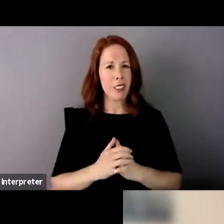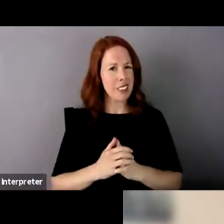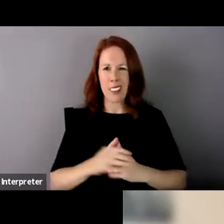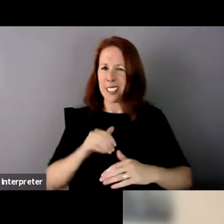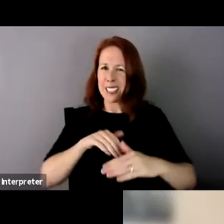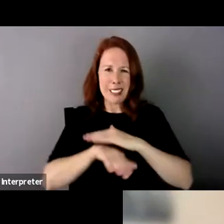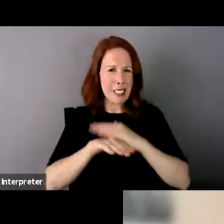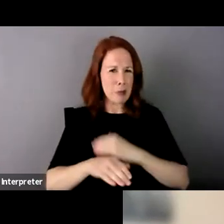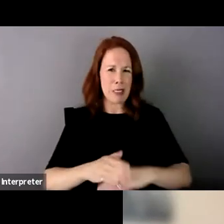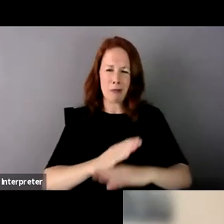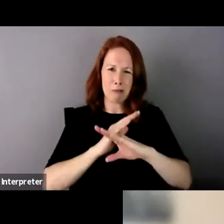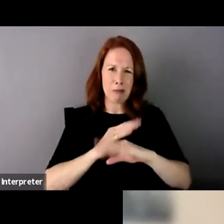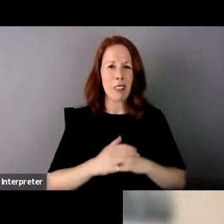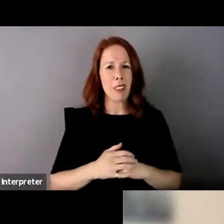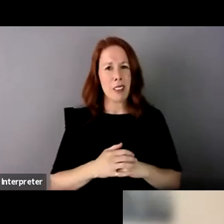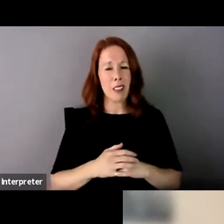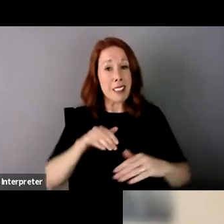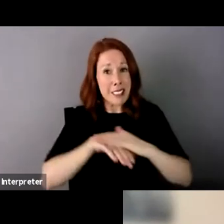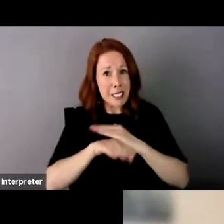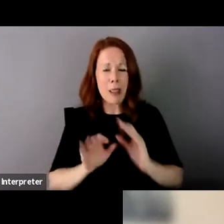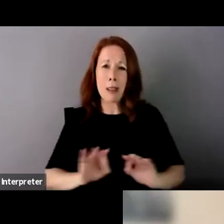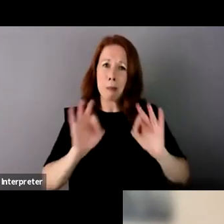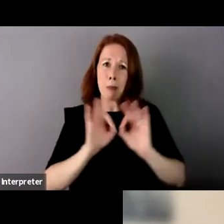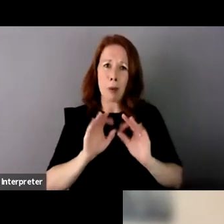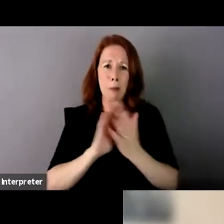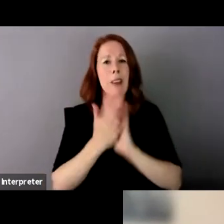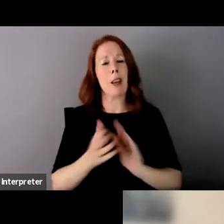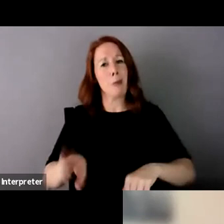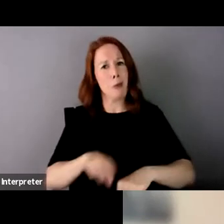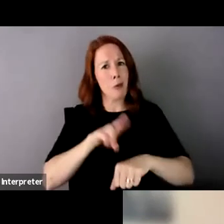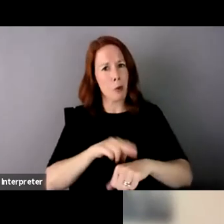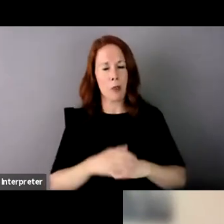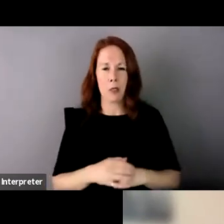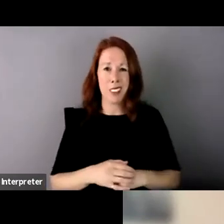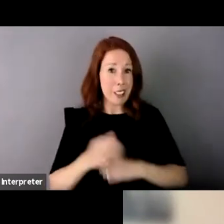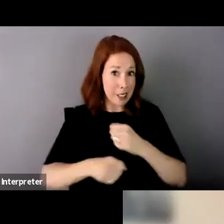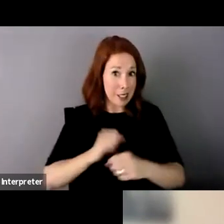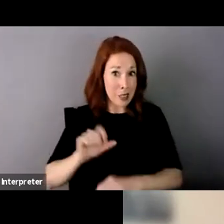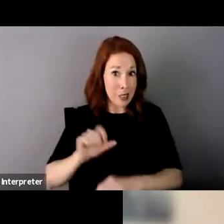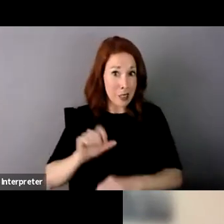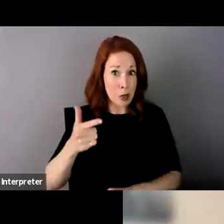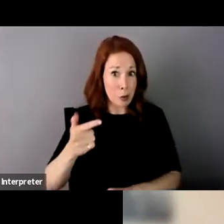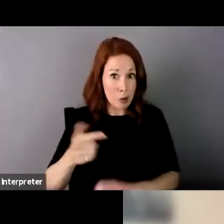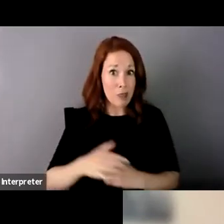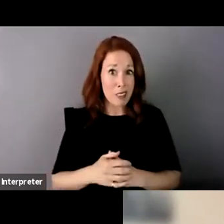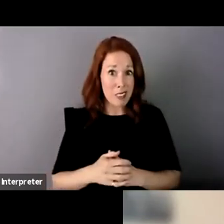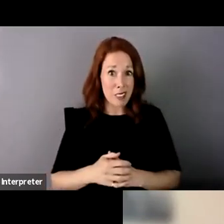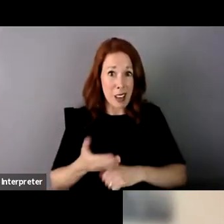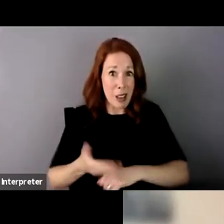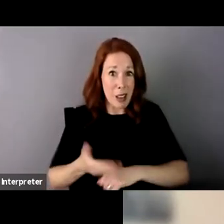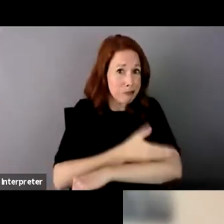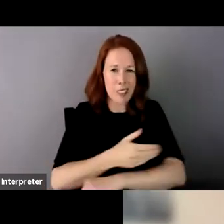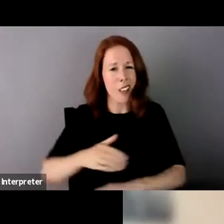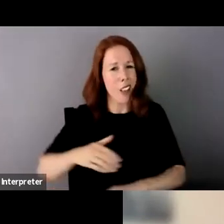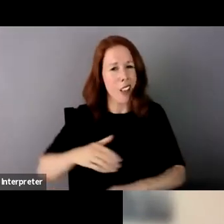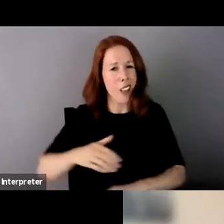accessibility normalized, and I think we still have a long way to go in 2021 to normalizing that, you'll find, for example,